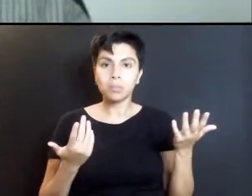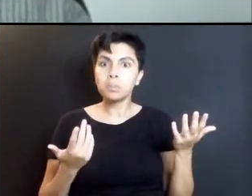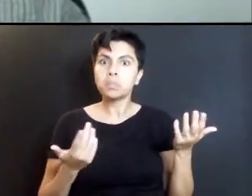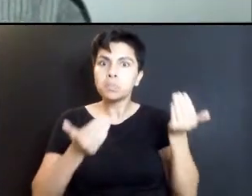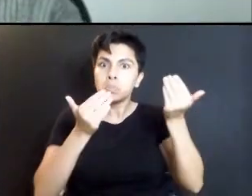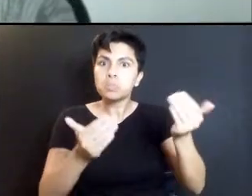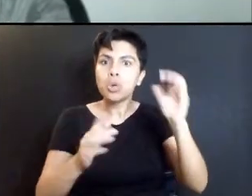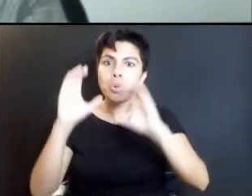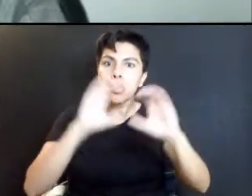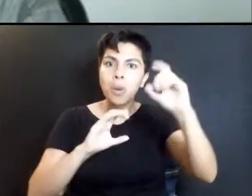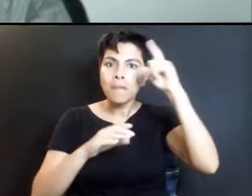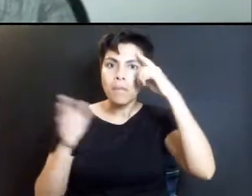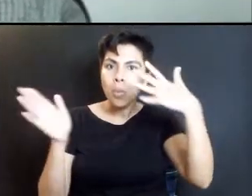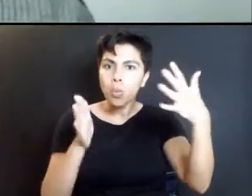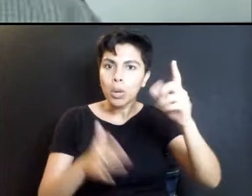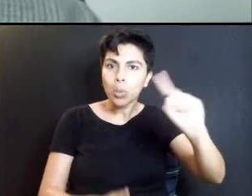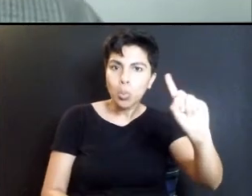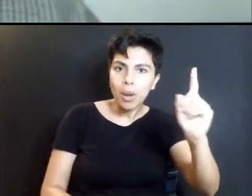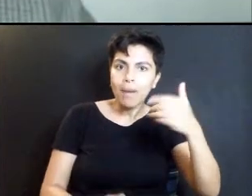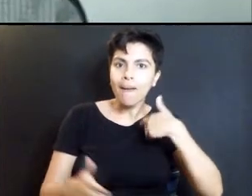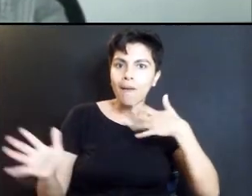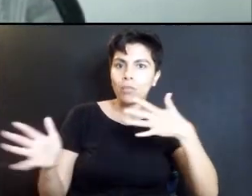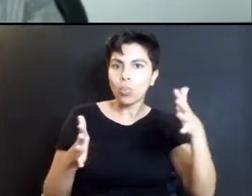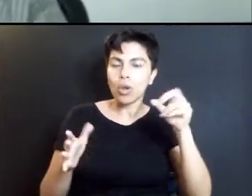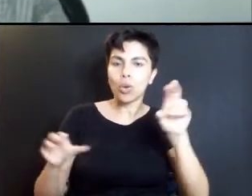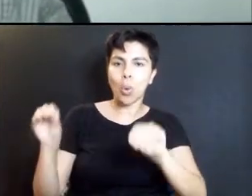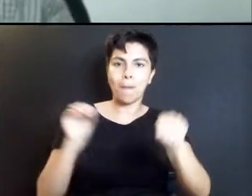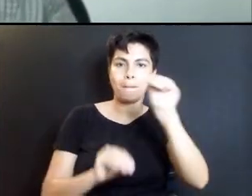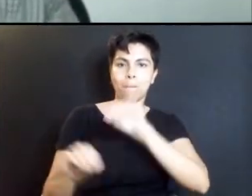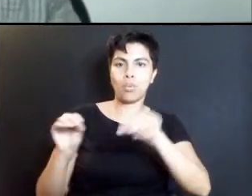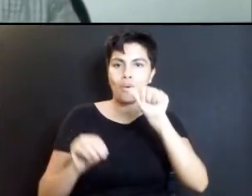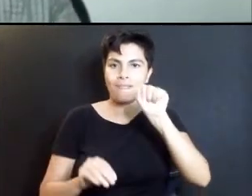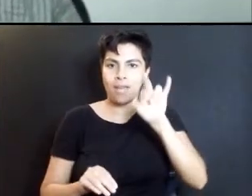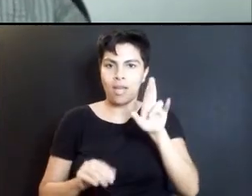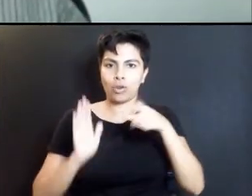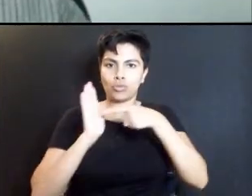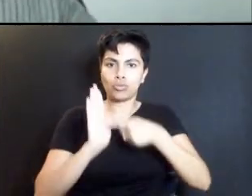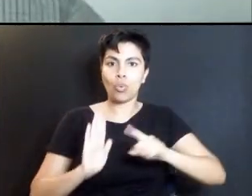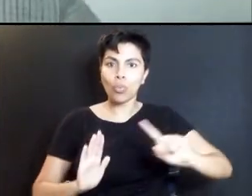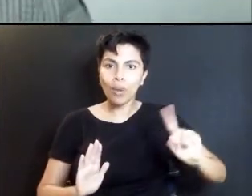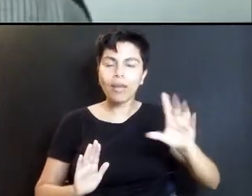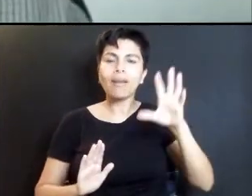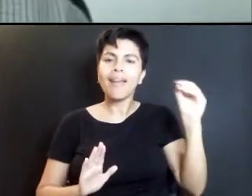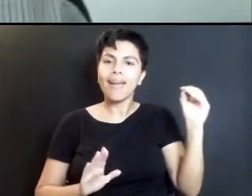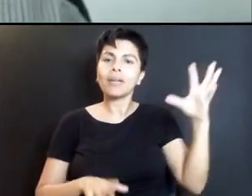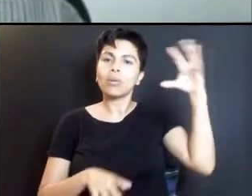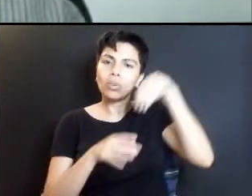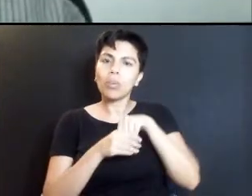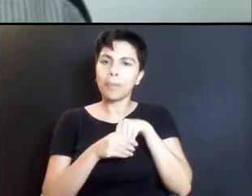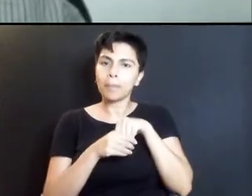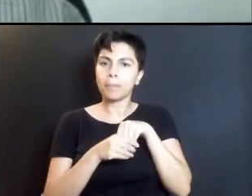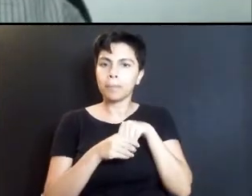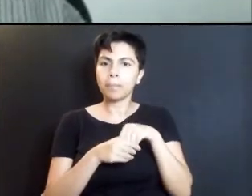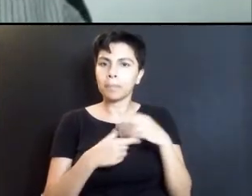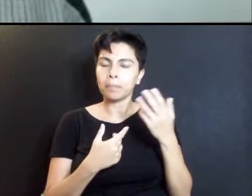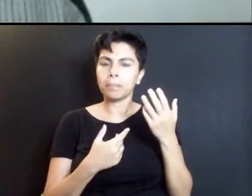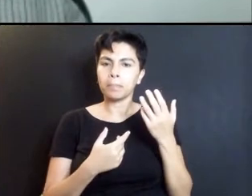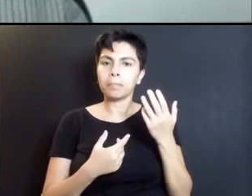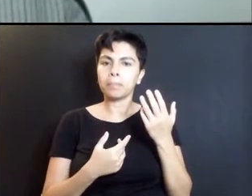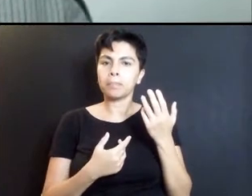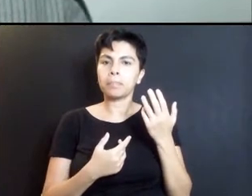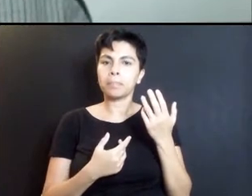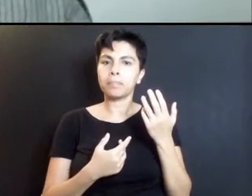for places that there's wind or the movement of air and incorporate that